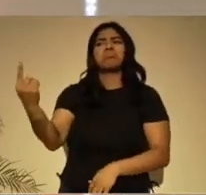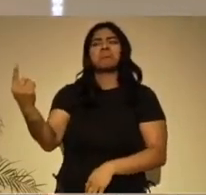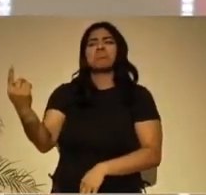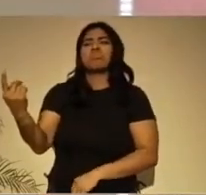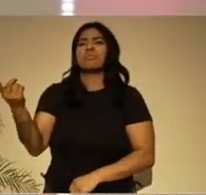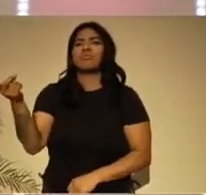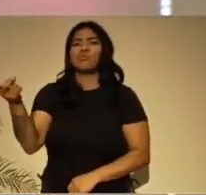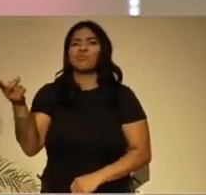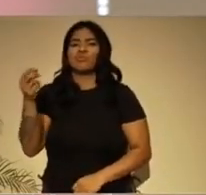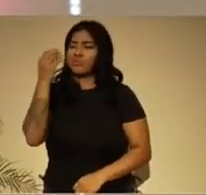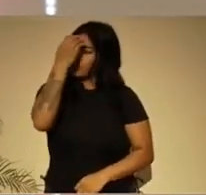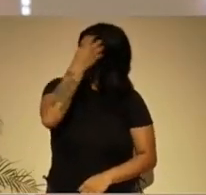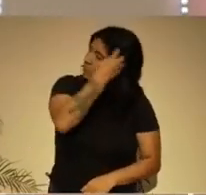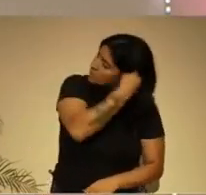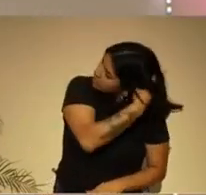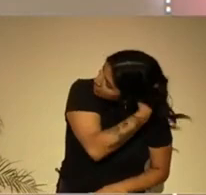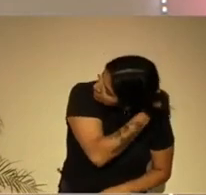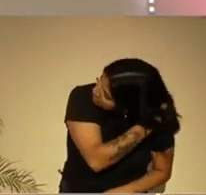this one.